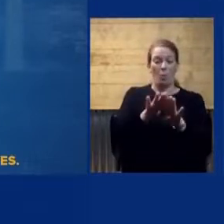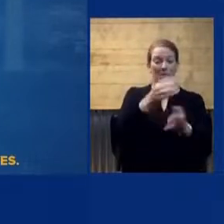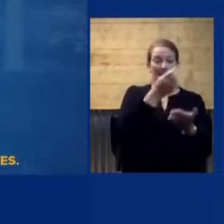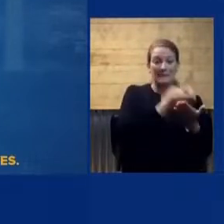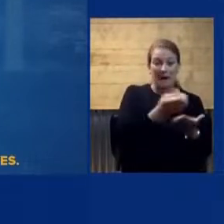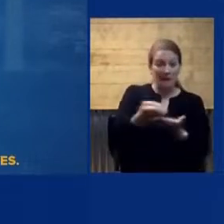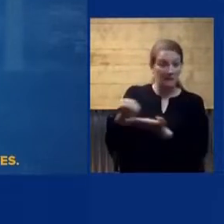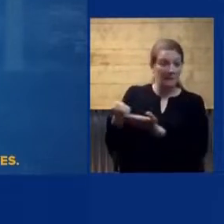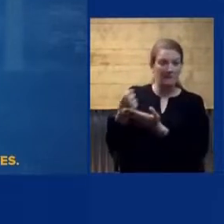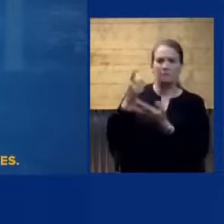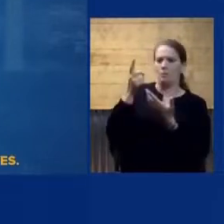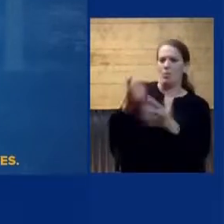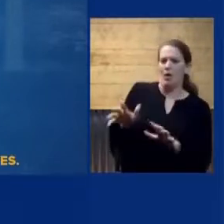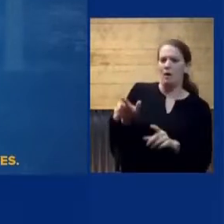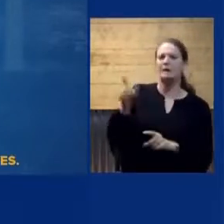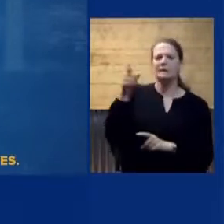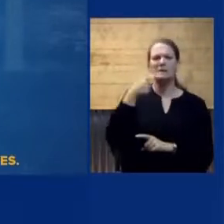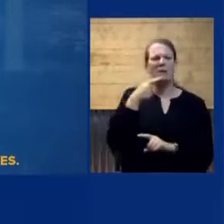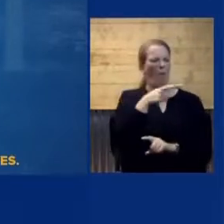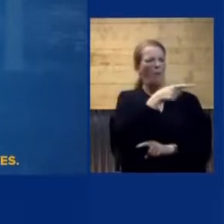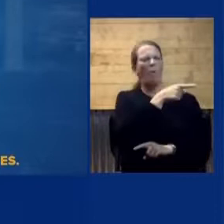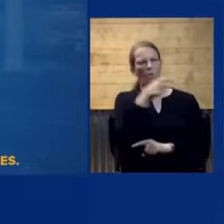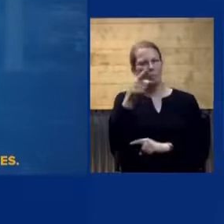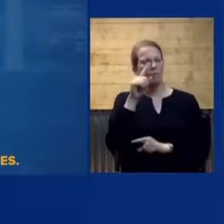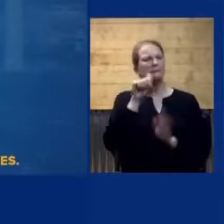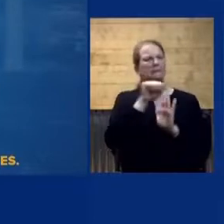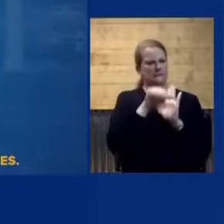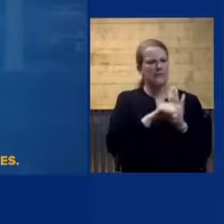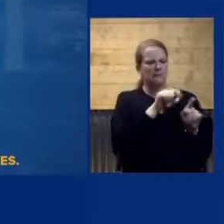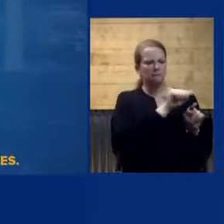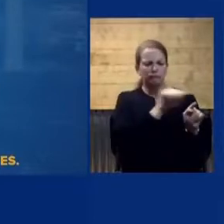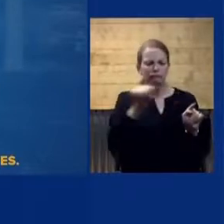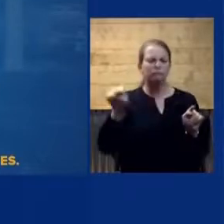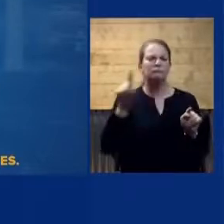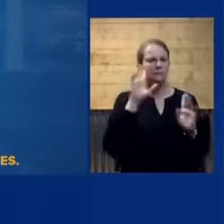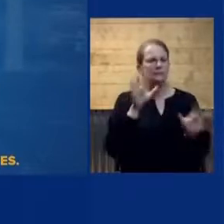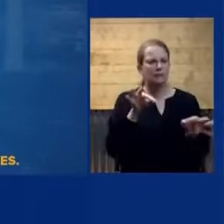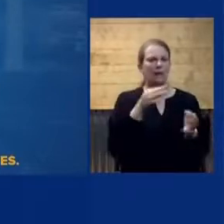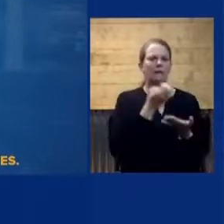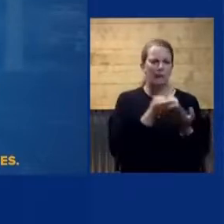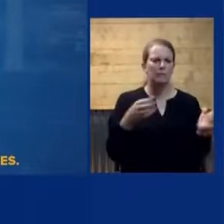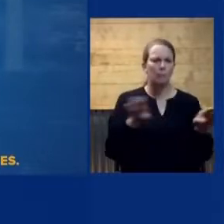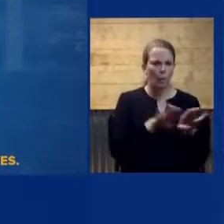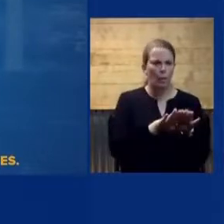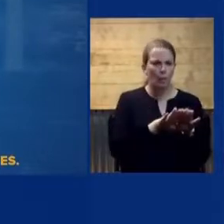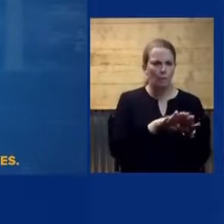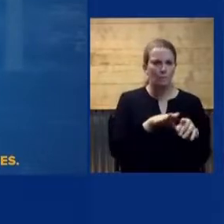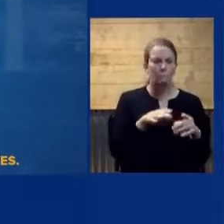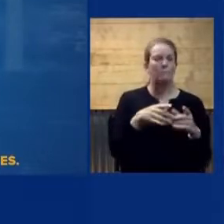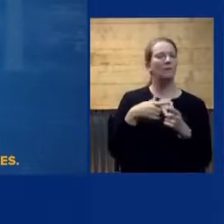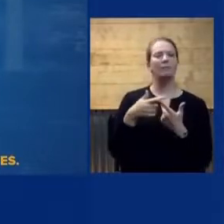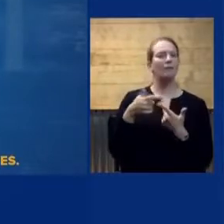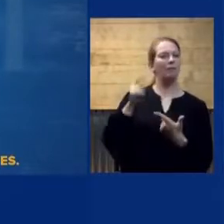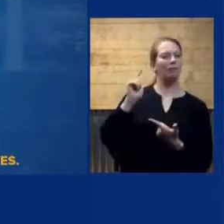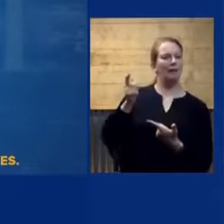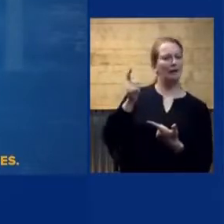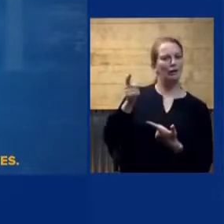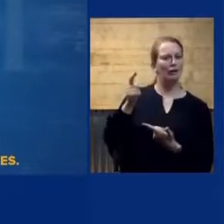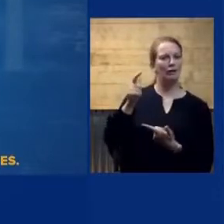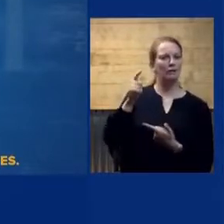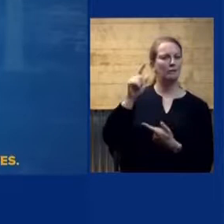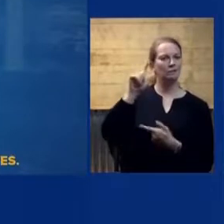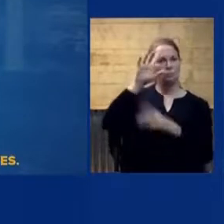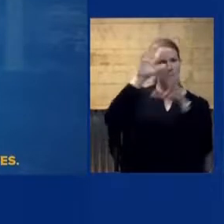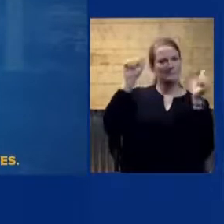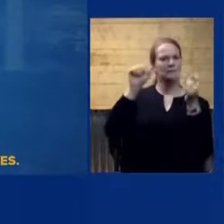governors should do that. The governors will decide if an economy closes. But then the president declared, I have the